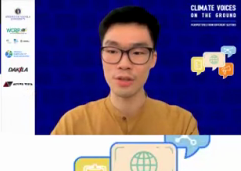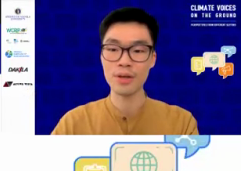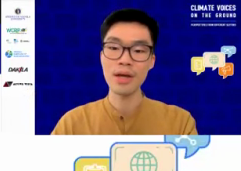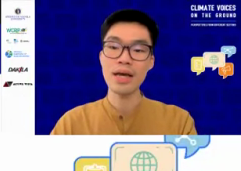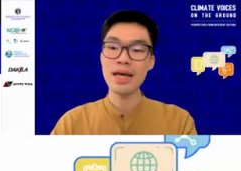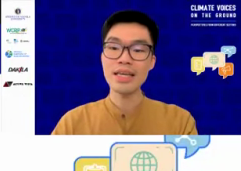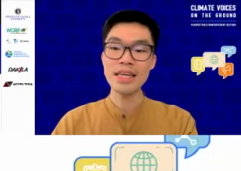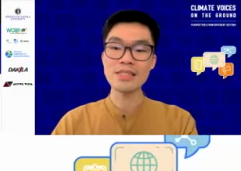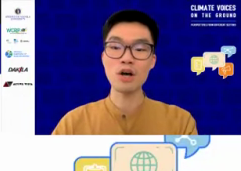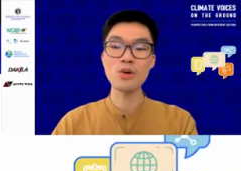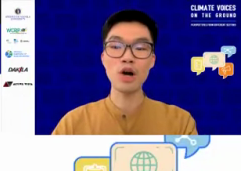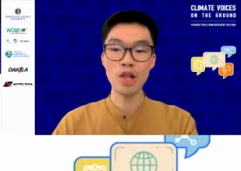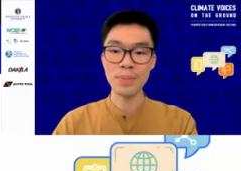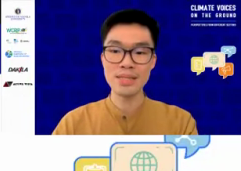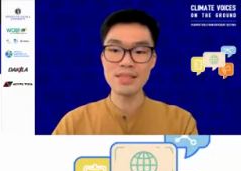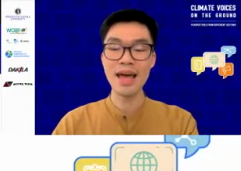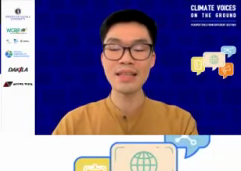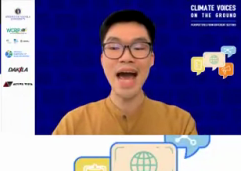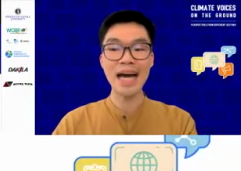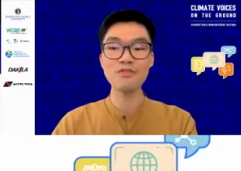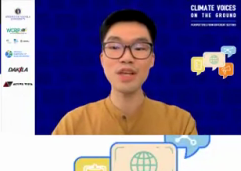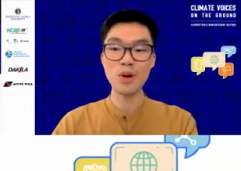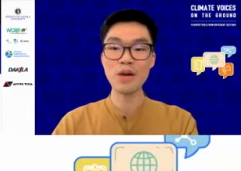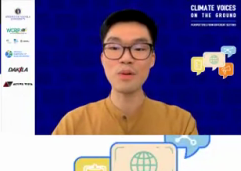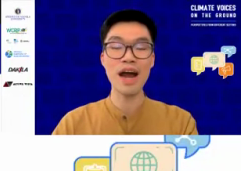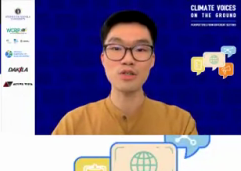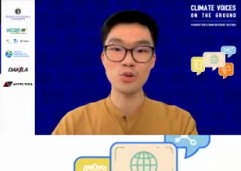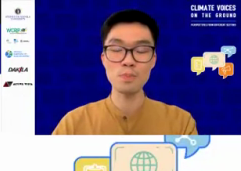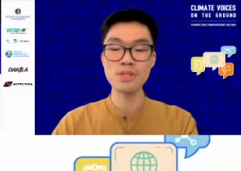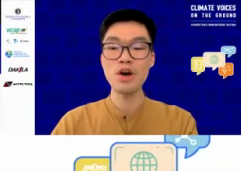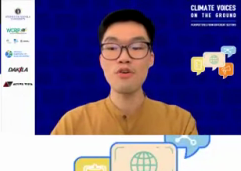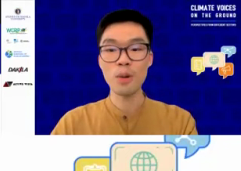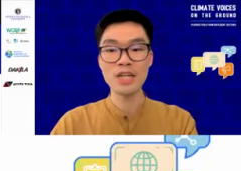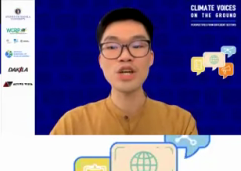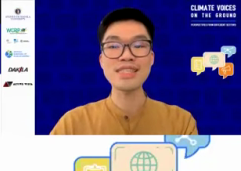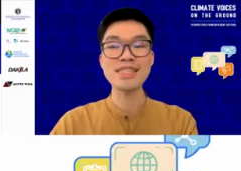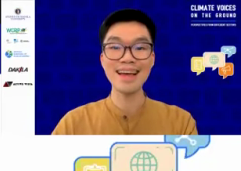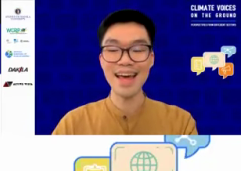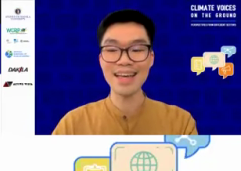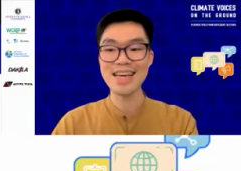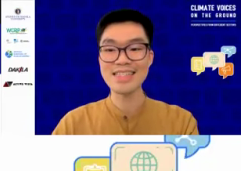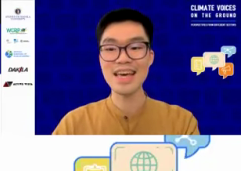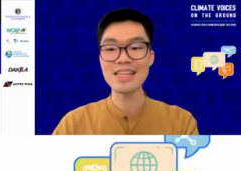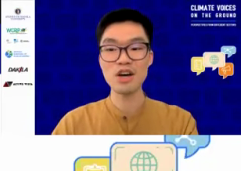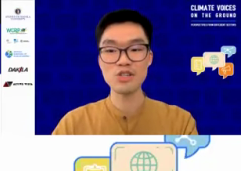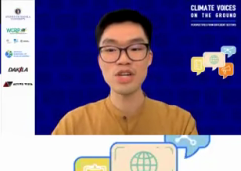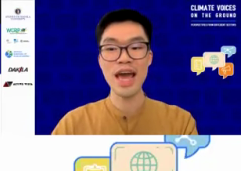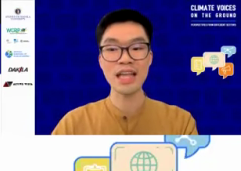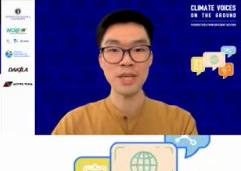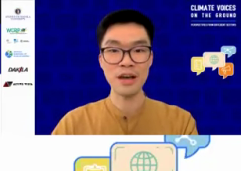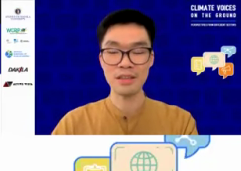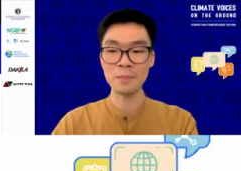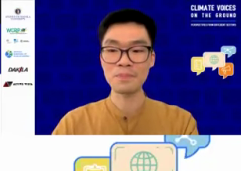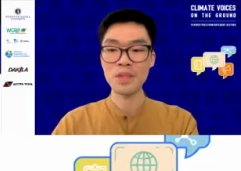climate action. He is also a columnist and is actively working with various groups, formations, and alliances in his